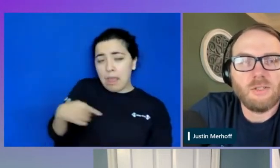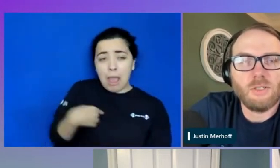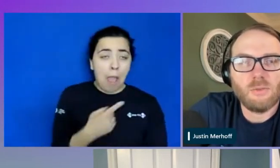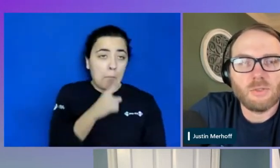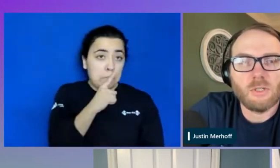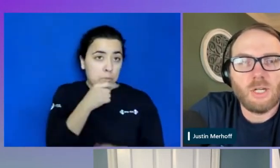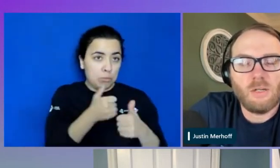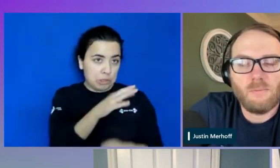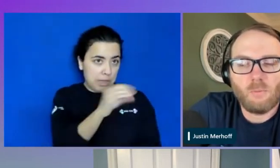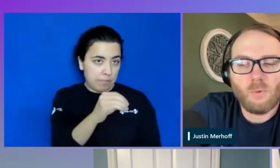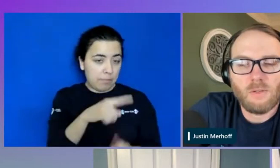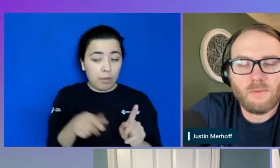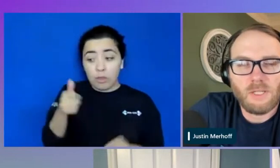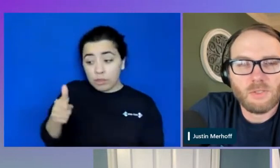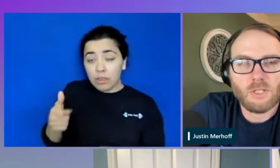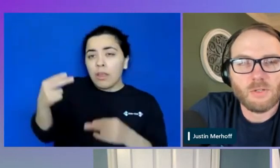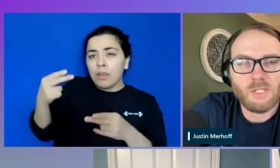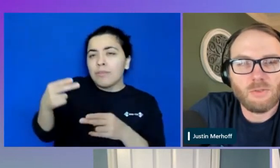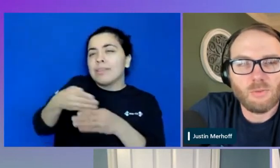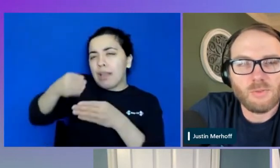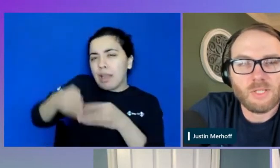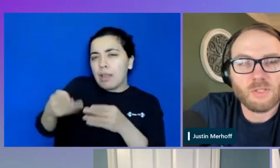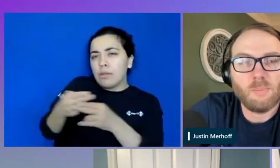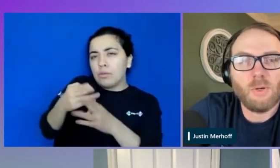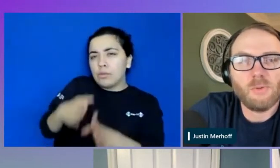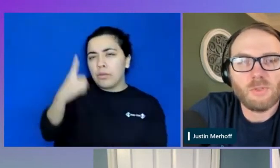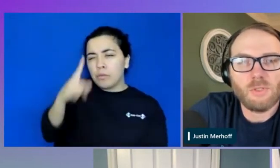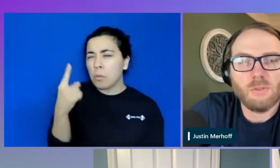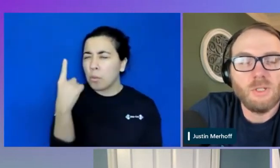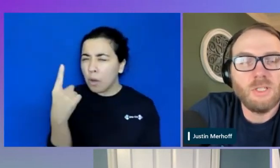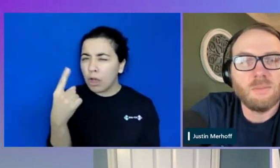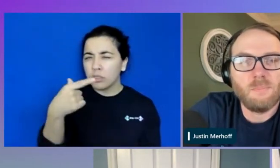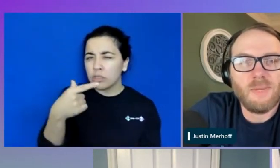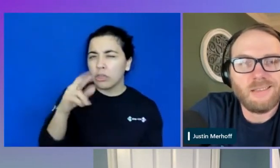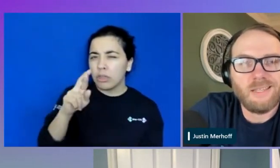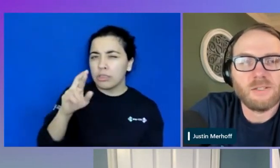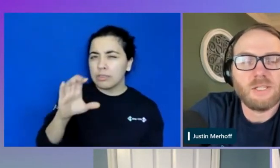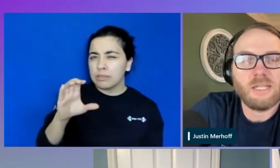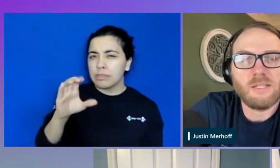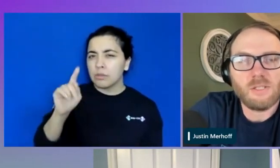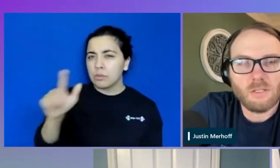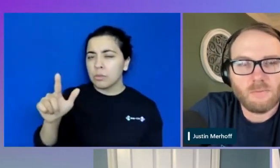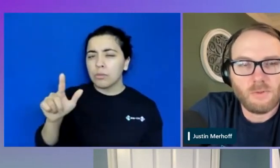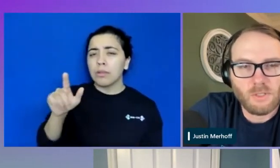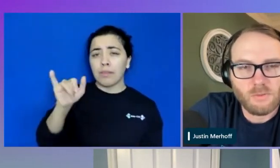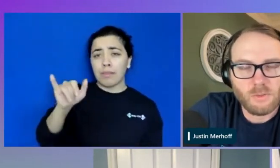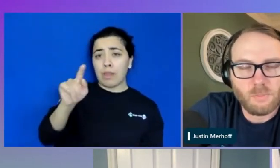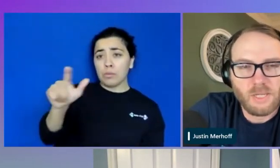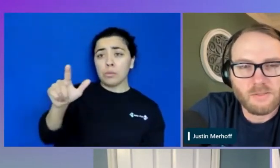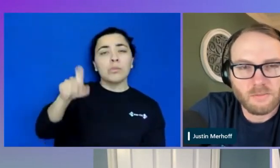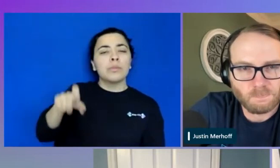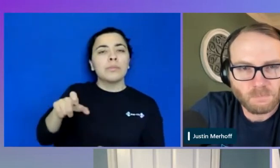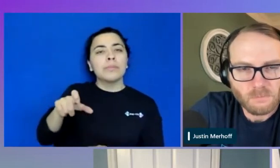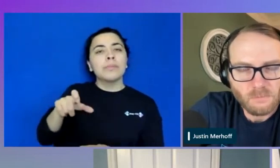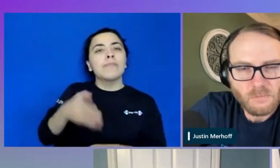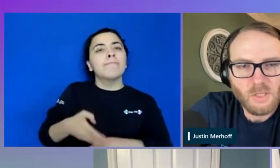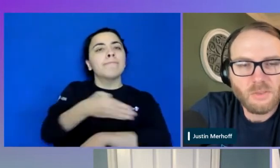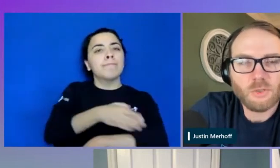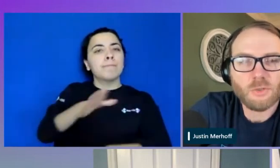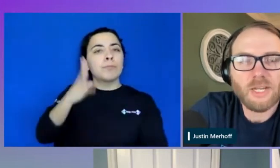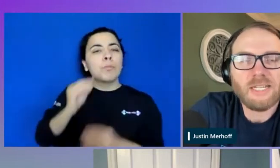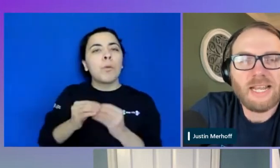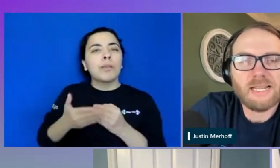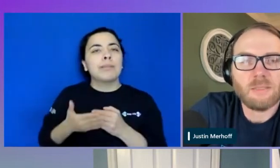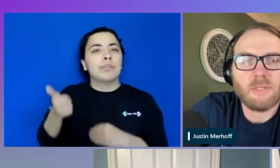an end user of one of these GRC tools that's supposed to make things easier for the user base.